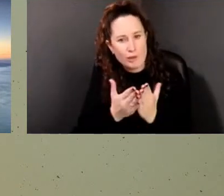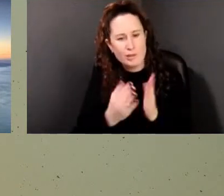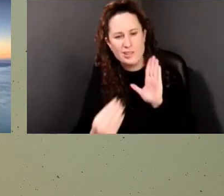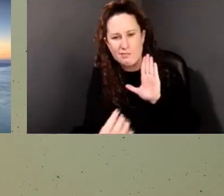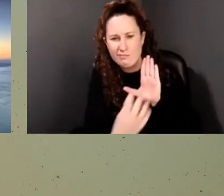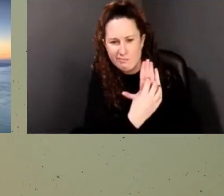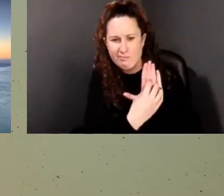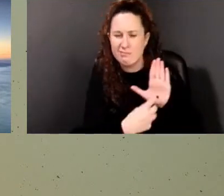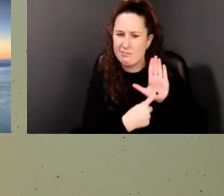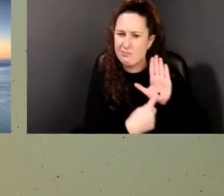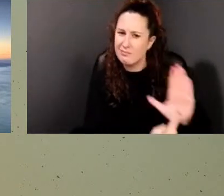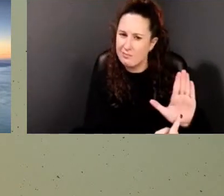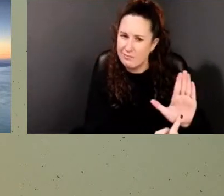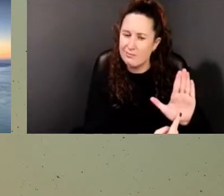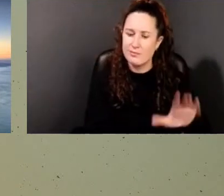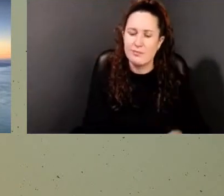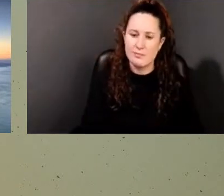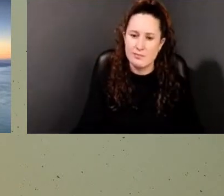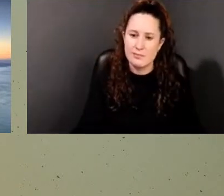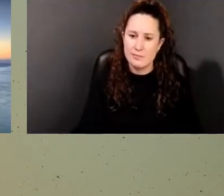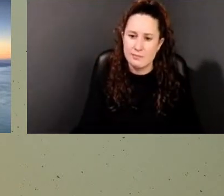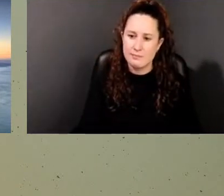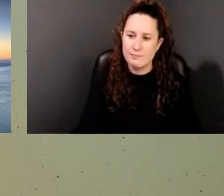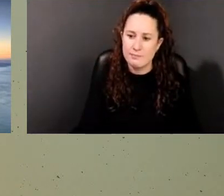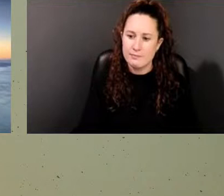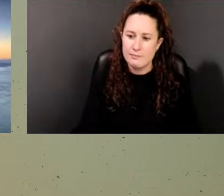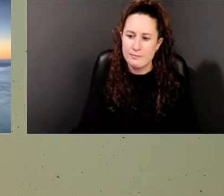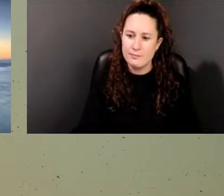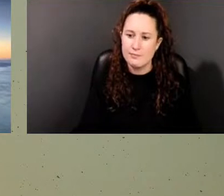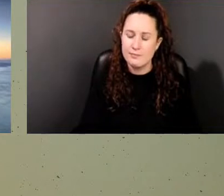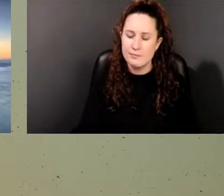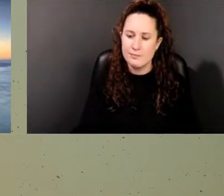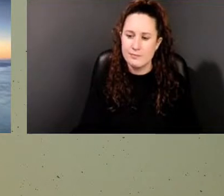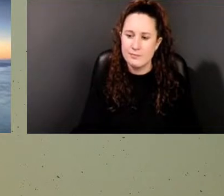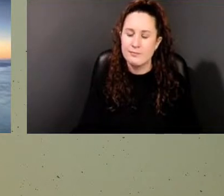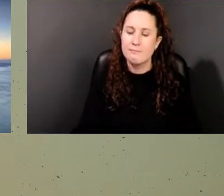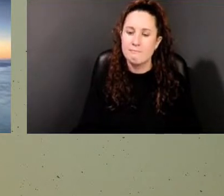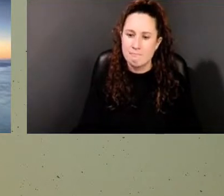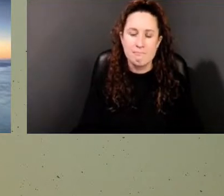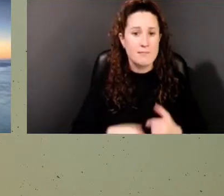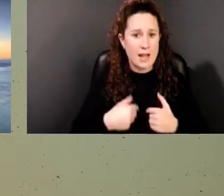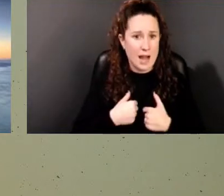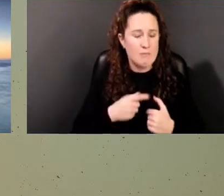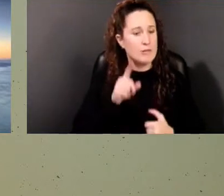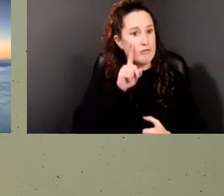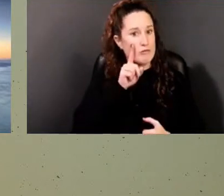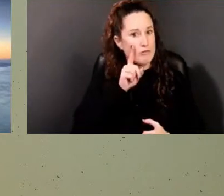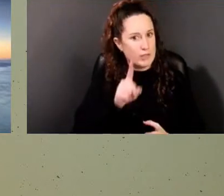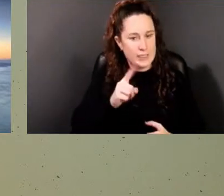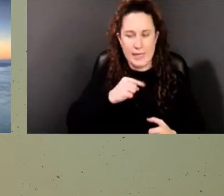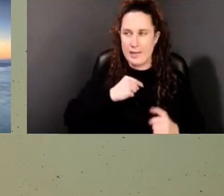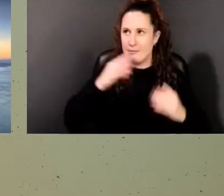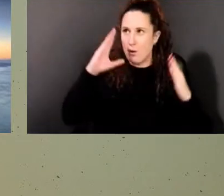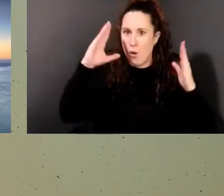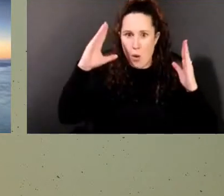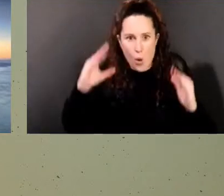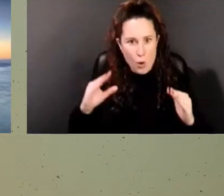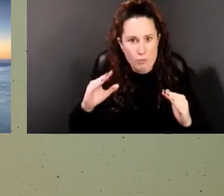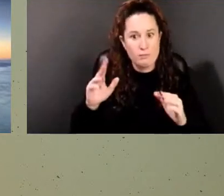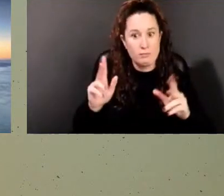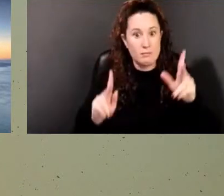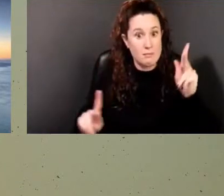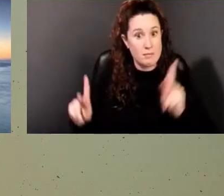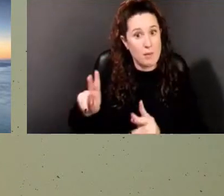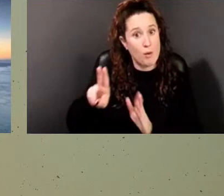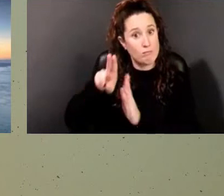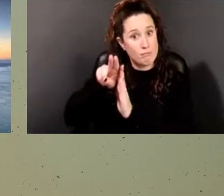hoping that we can figure out some of the names of those who have been